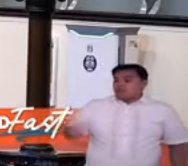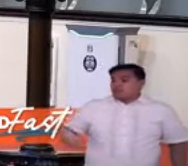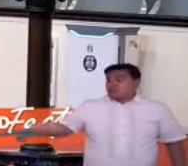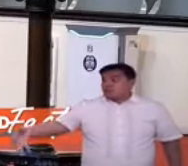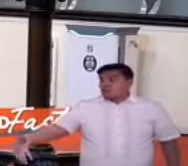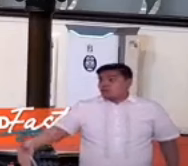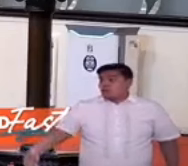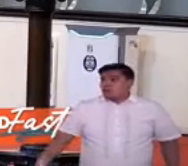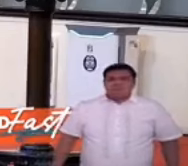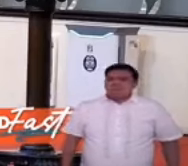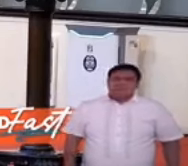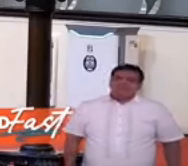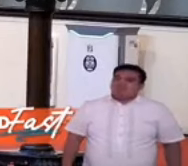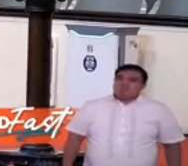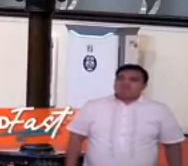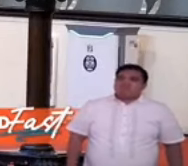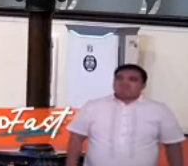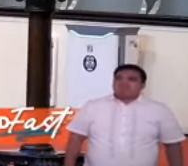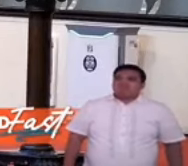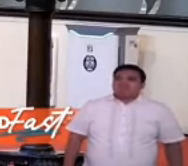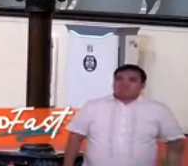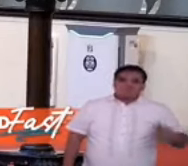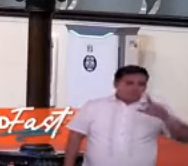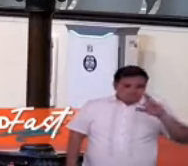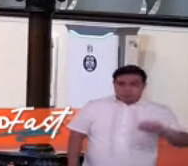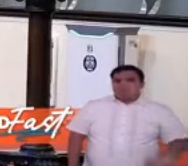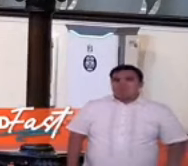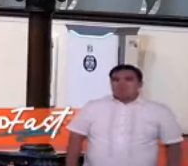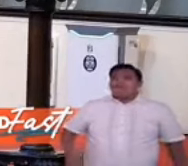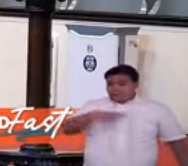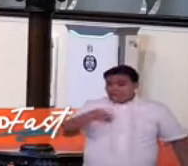set limits, 30 minutes, 1 hour the most.